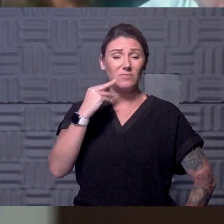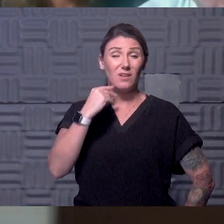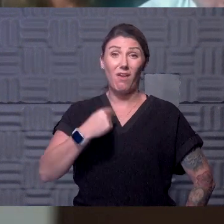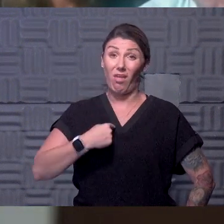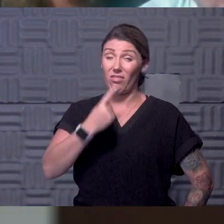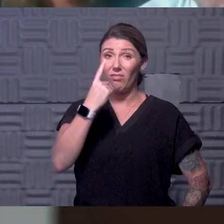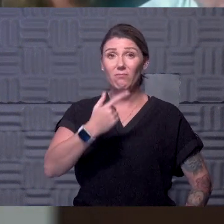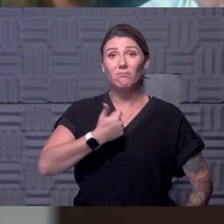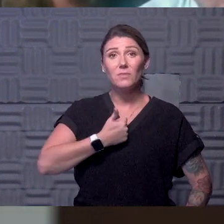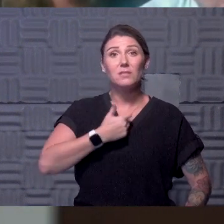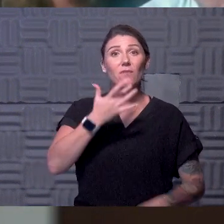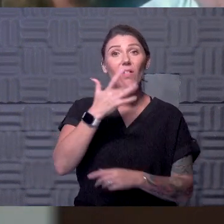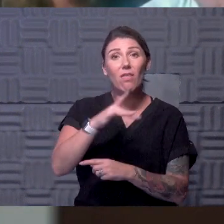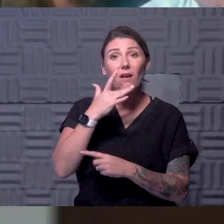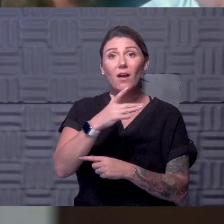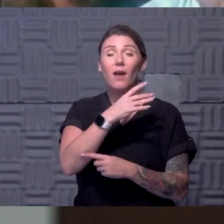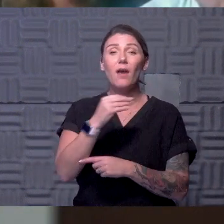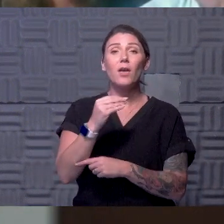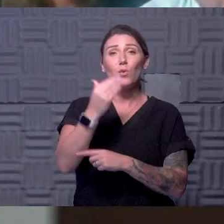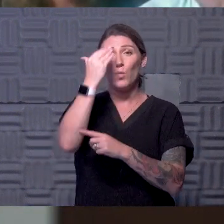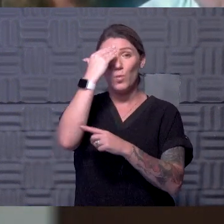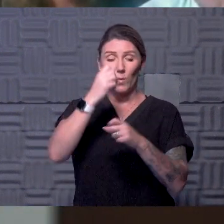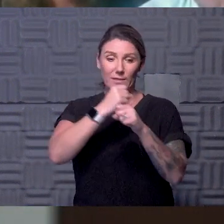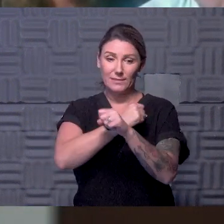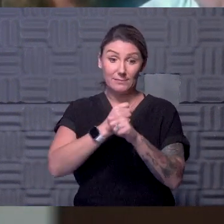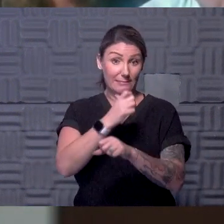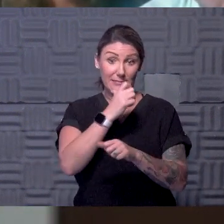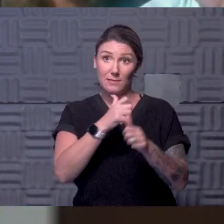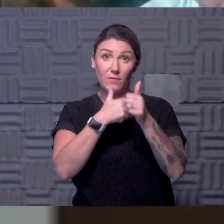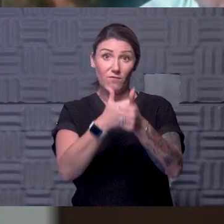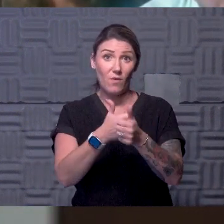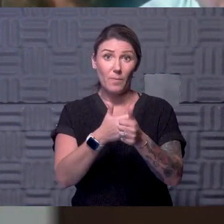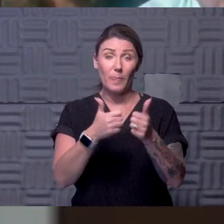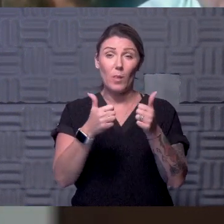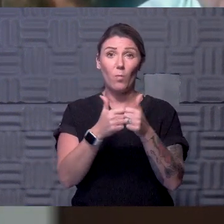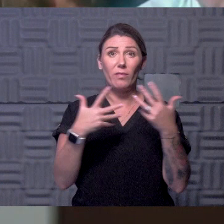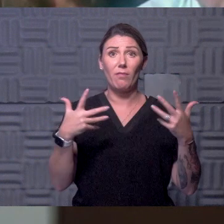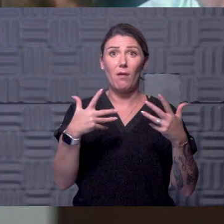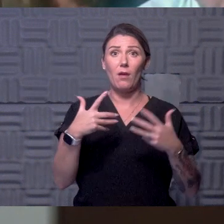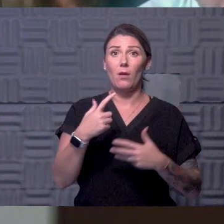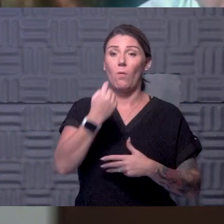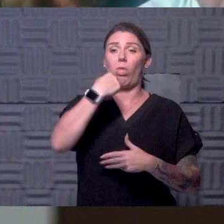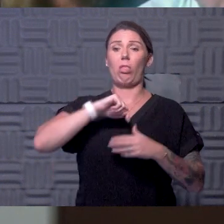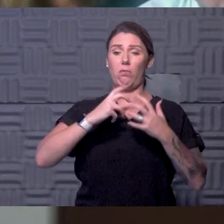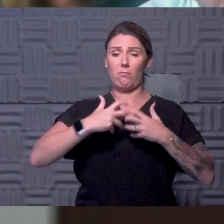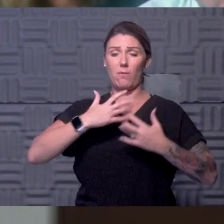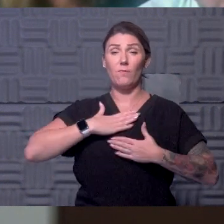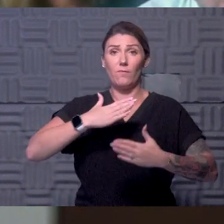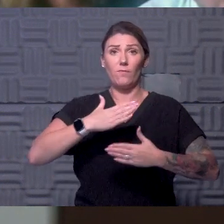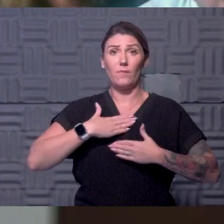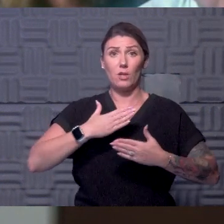lucky. I know the statistics weren't with me on coming off that ventilator, but